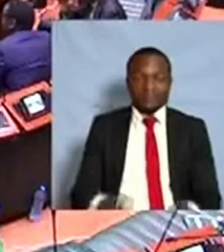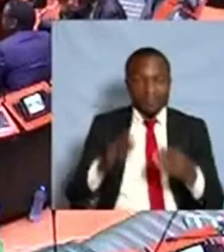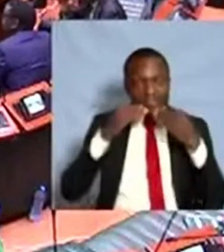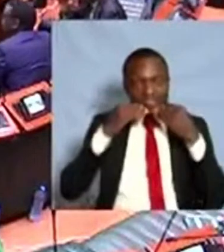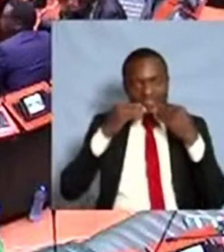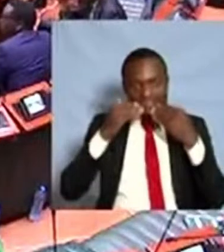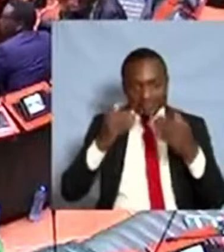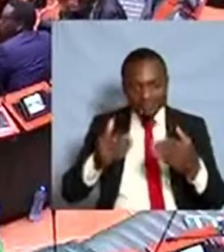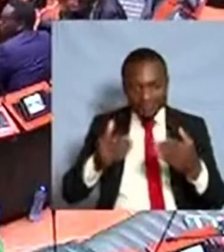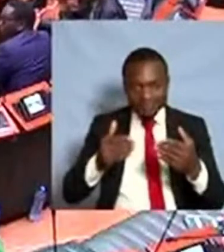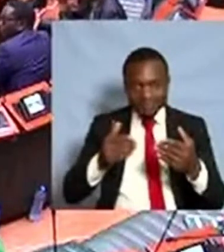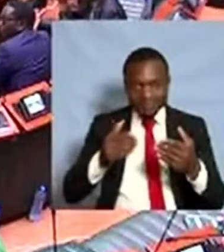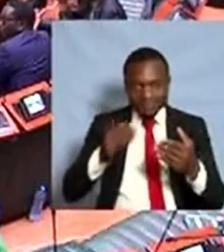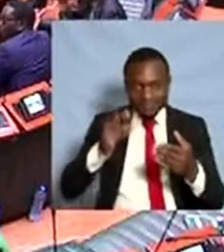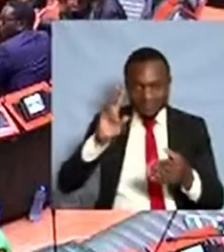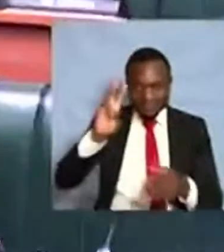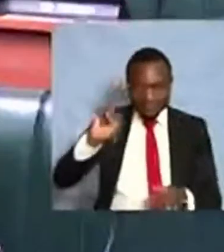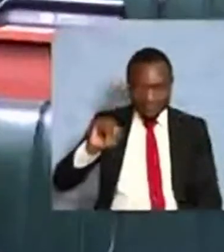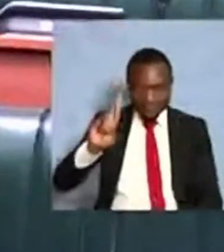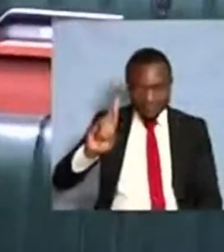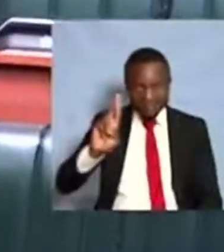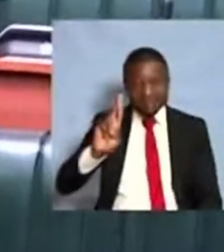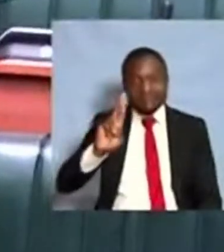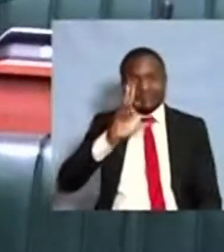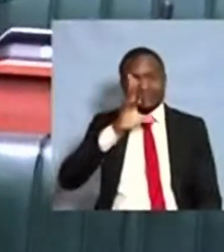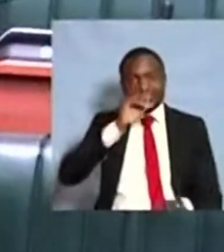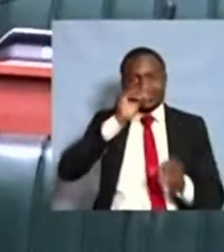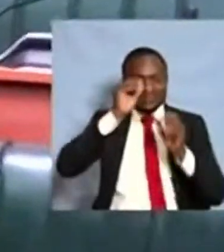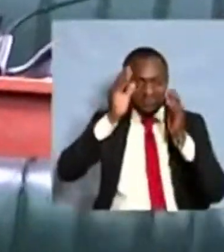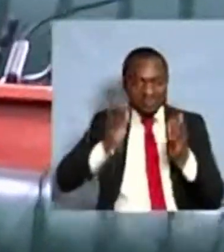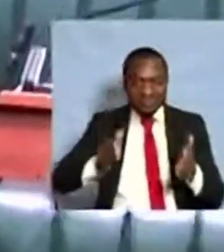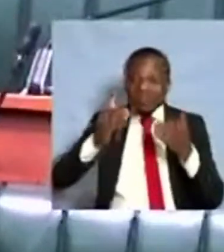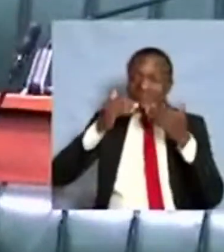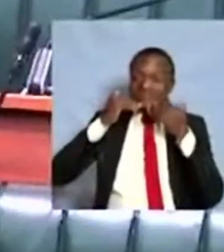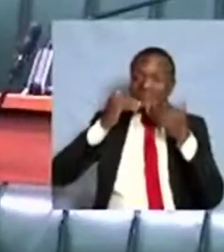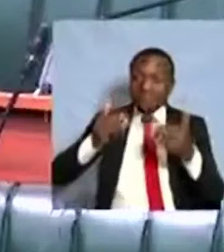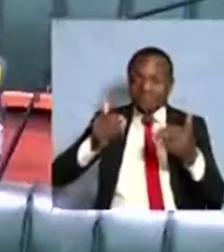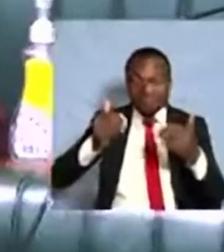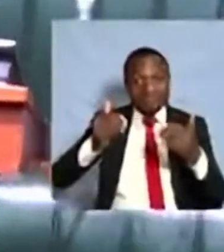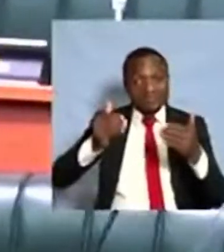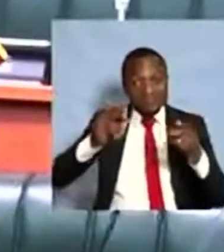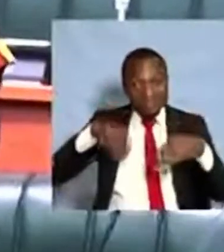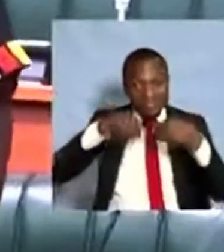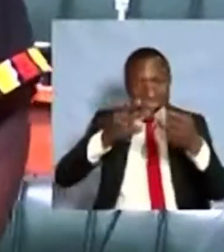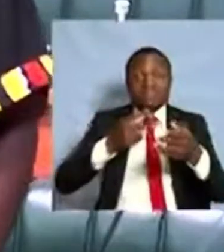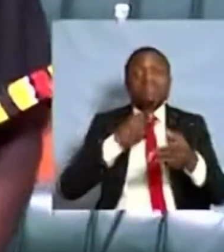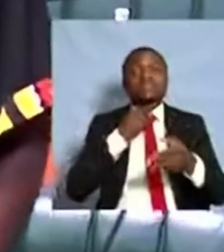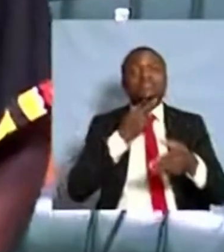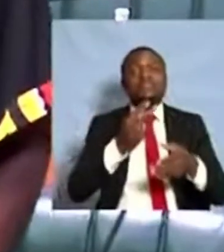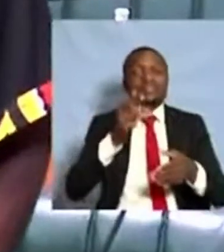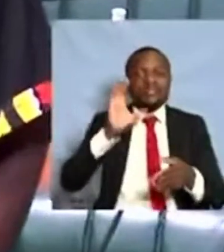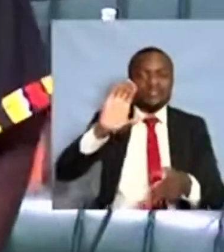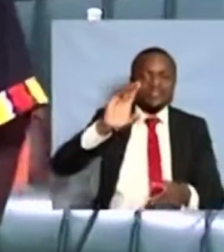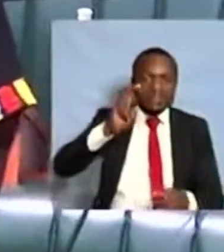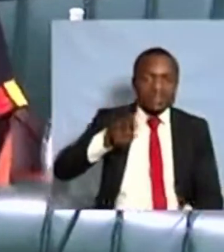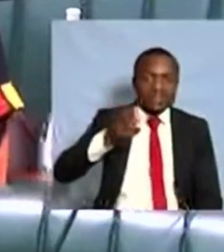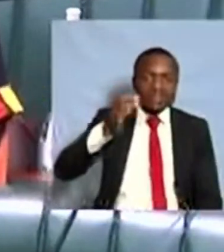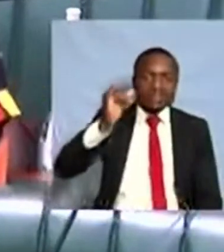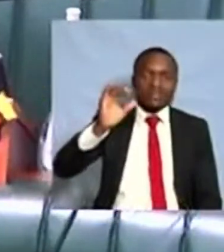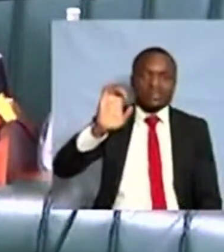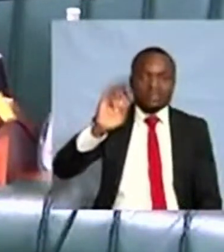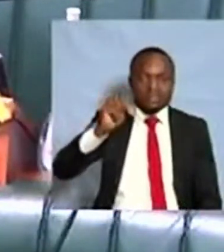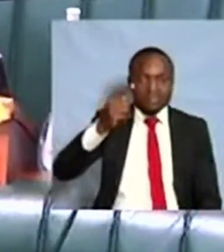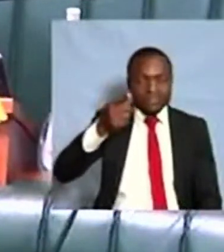Thank you, Mr. Speaker, and thank you for allowing the voice of Chiengi to be heard on this very important